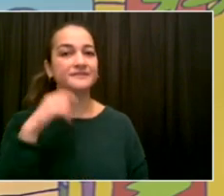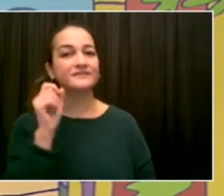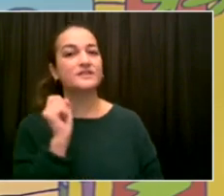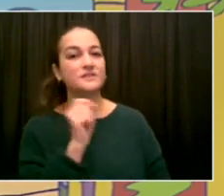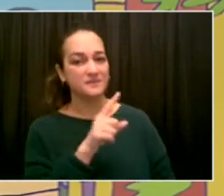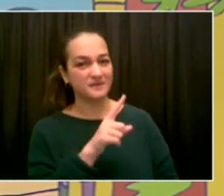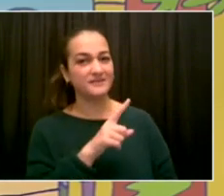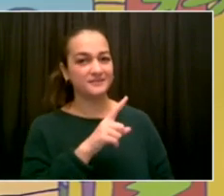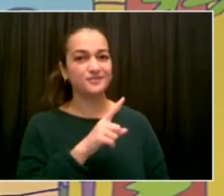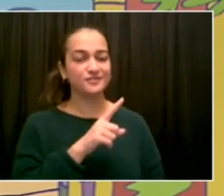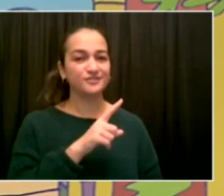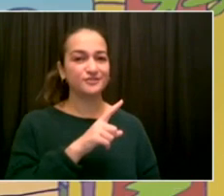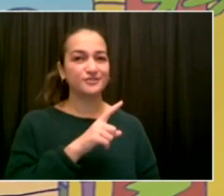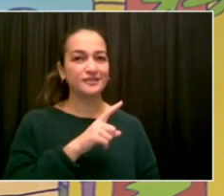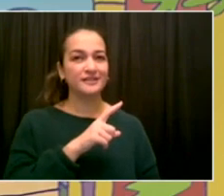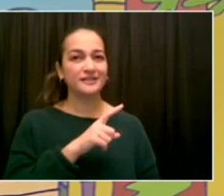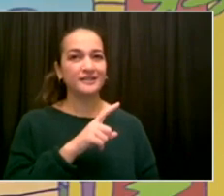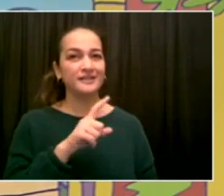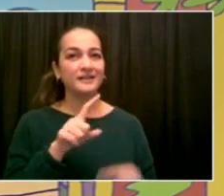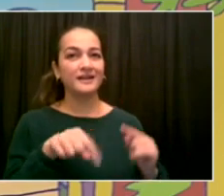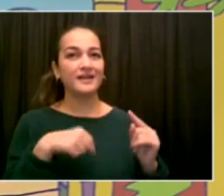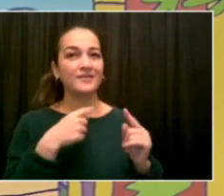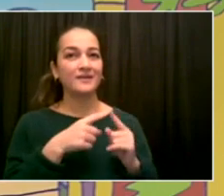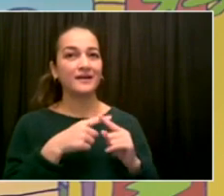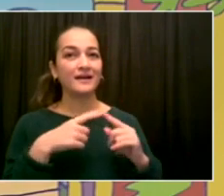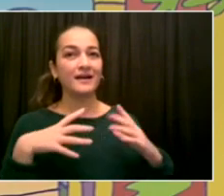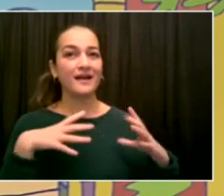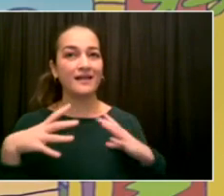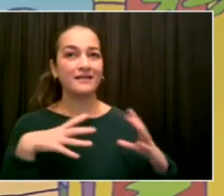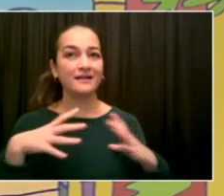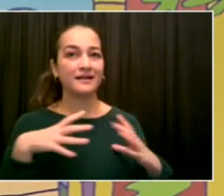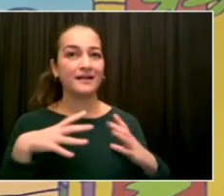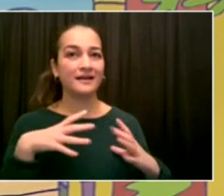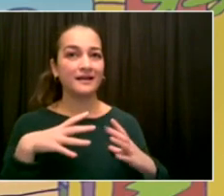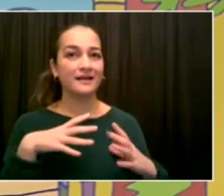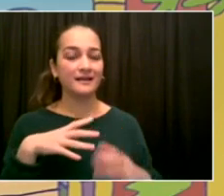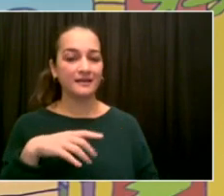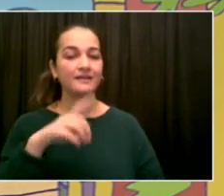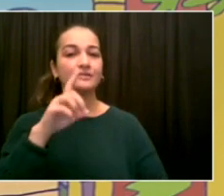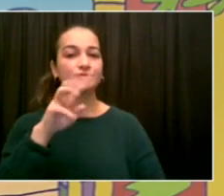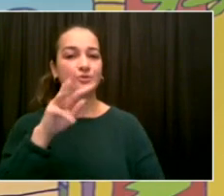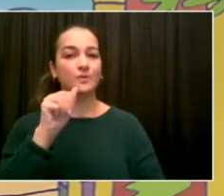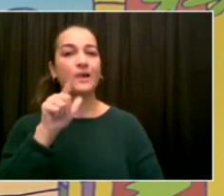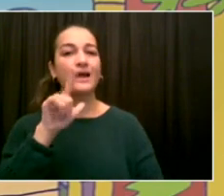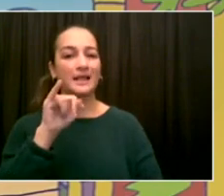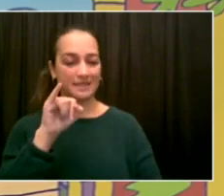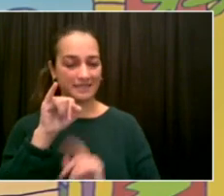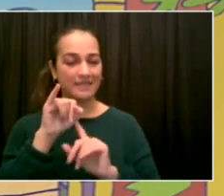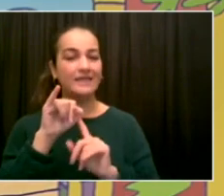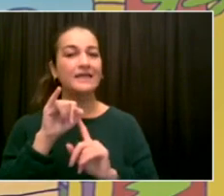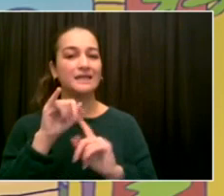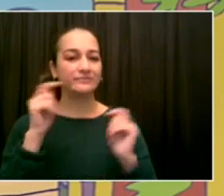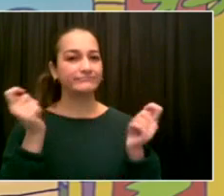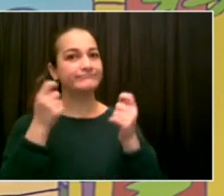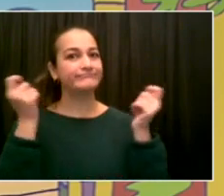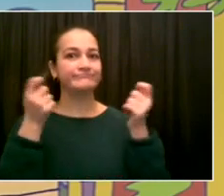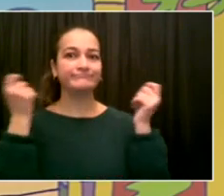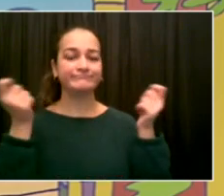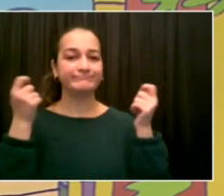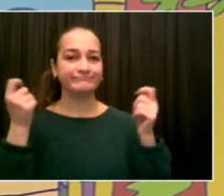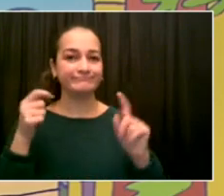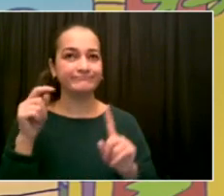make it a school holiday. I know you said that that would mean the city schools would not meet the required minimum of instruction days. But I guess my question